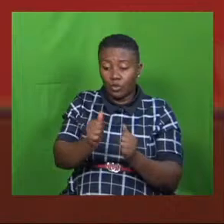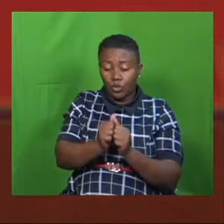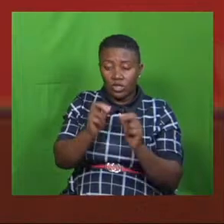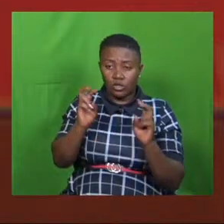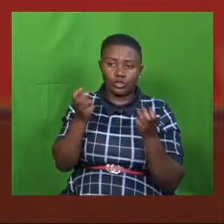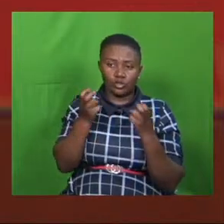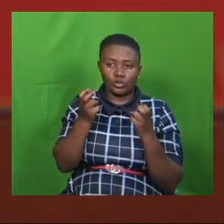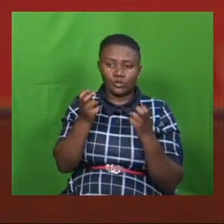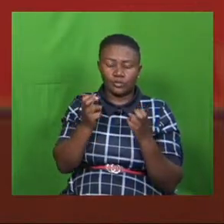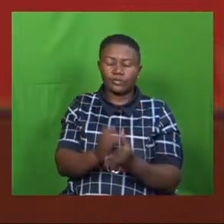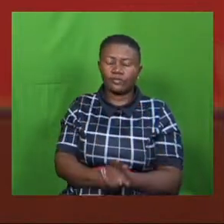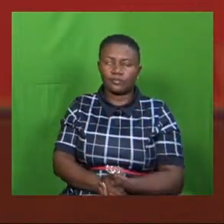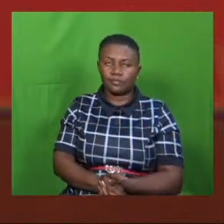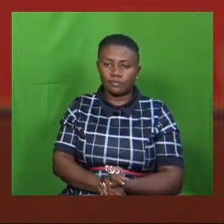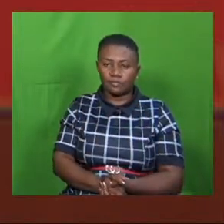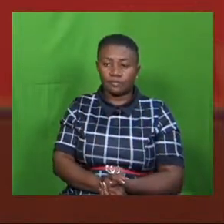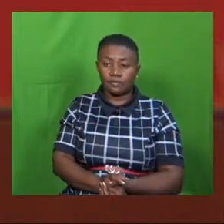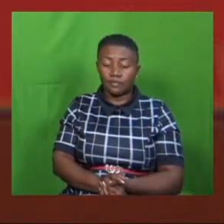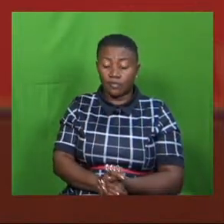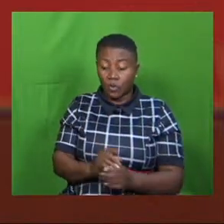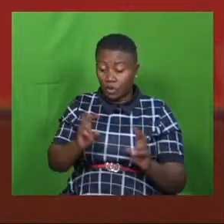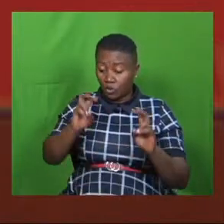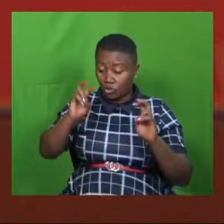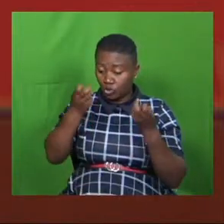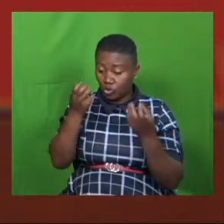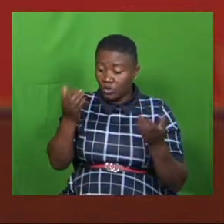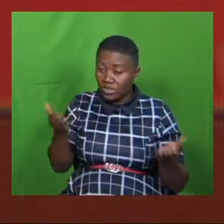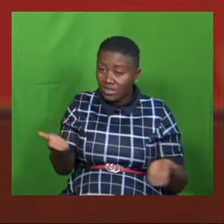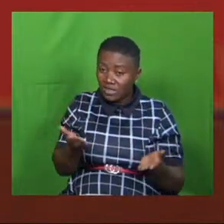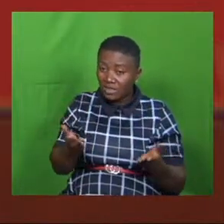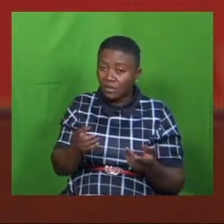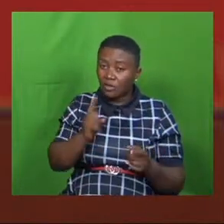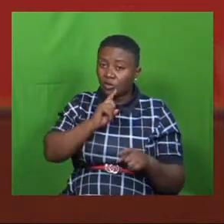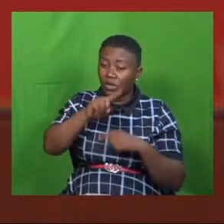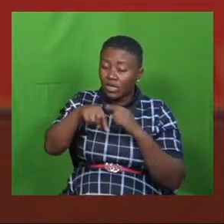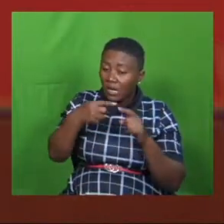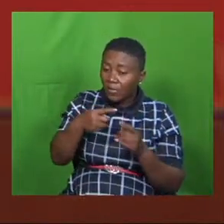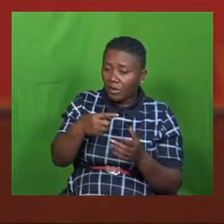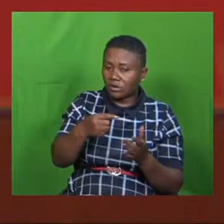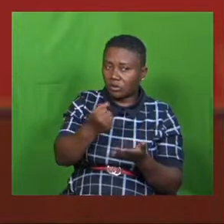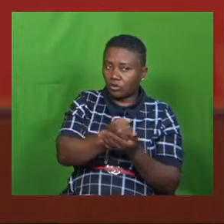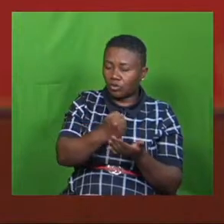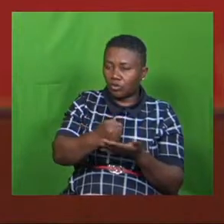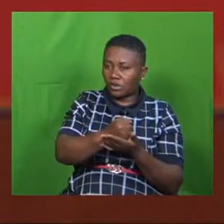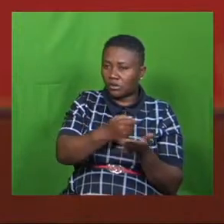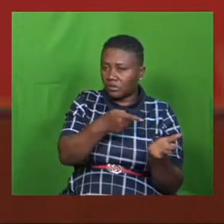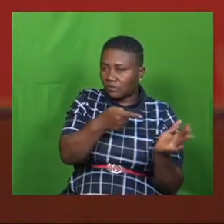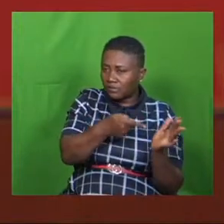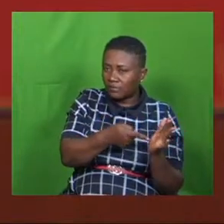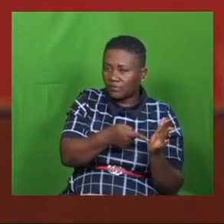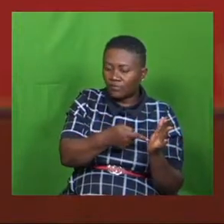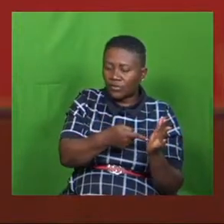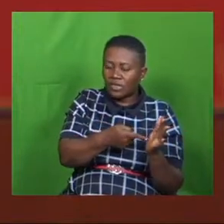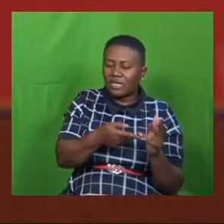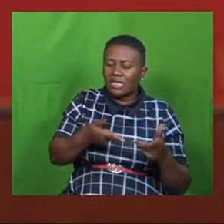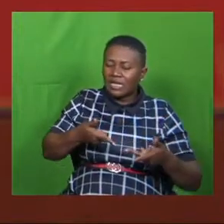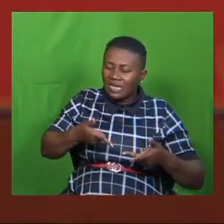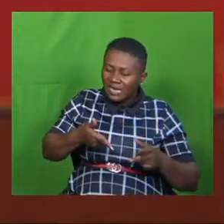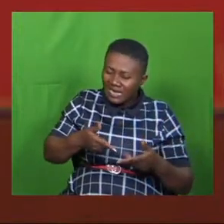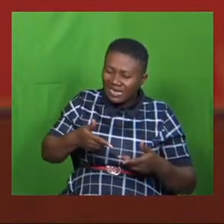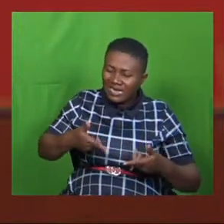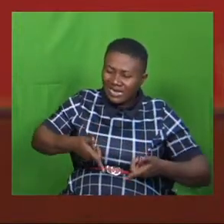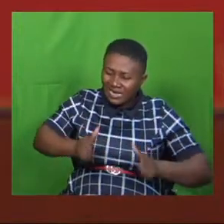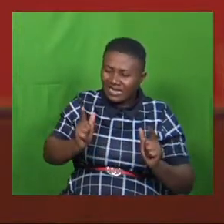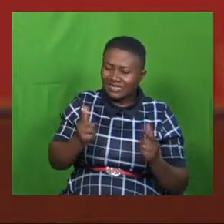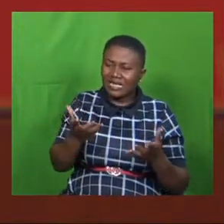House. The issue before the House is on a charter. And so let's approve the charter